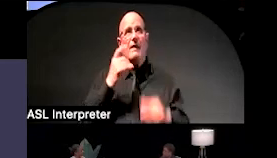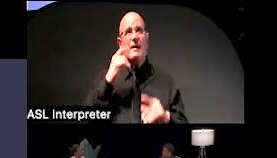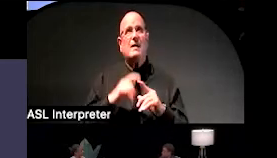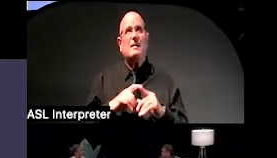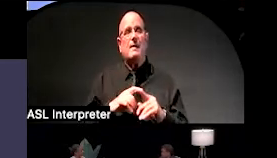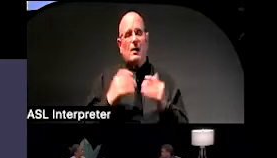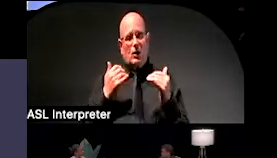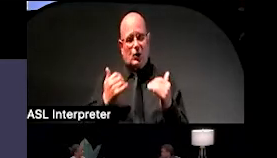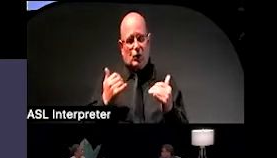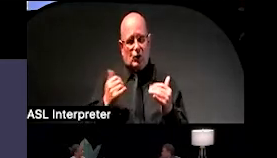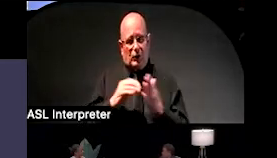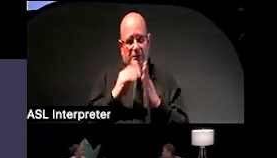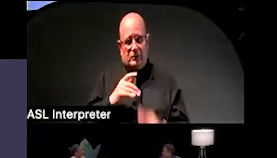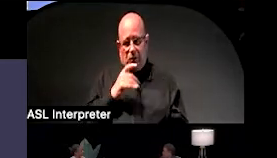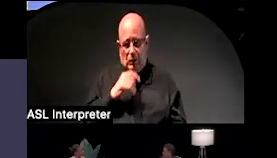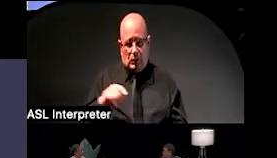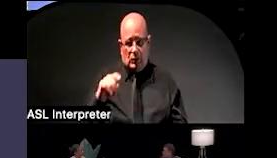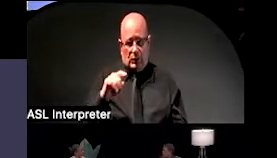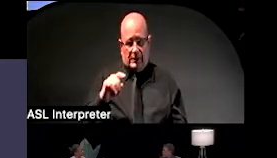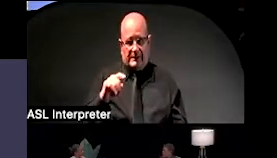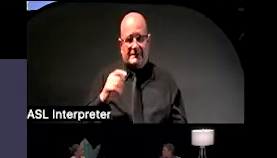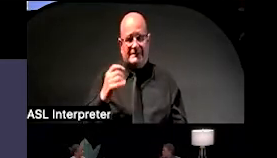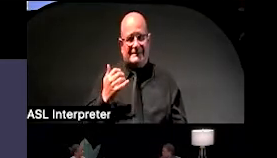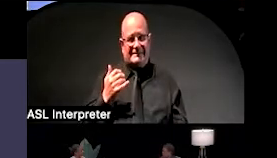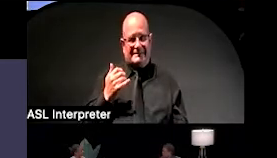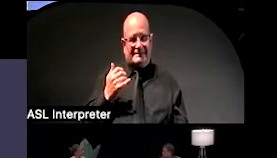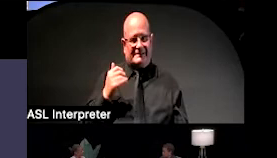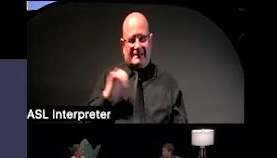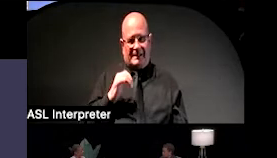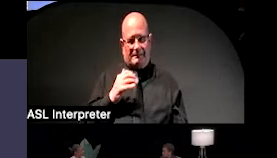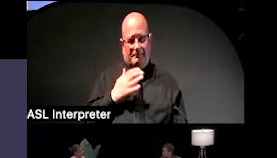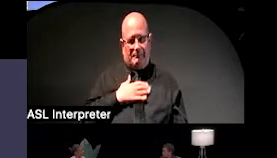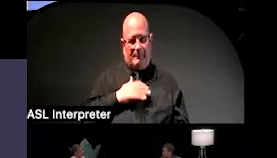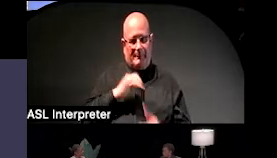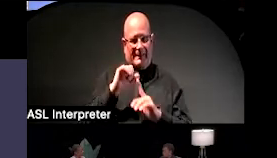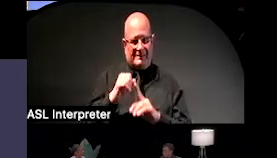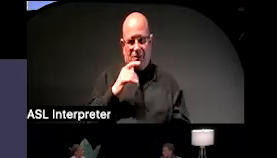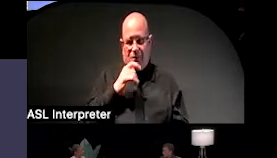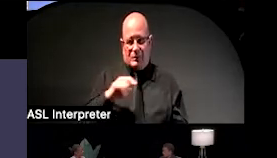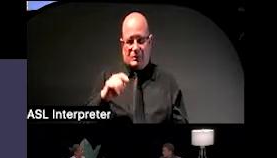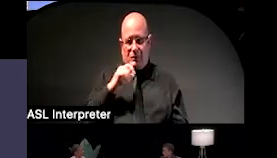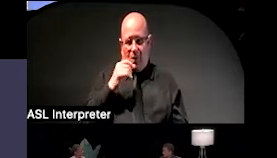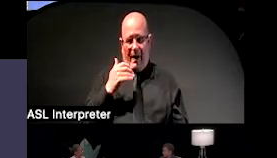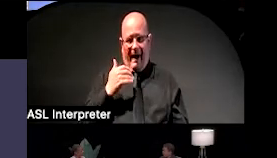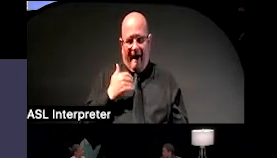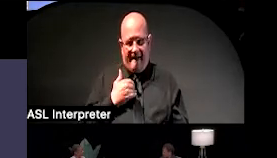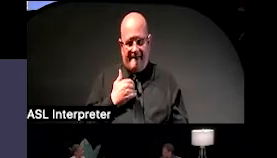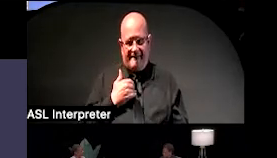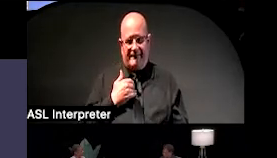current students who may be in a position that I was in, who may not have